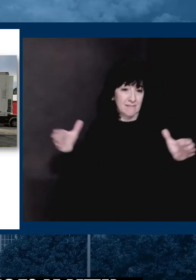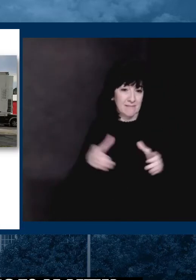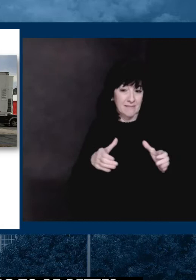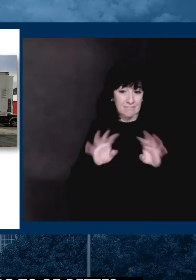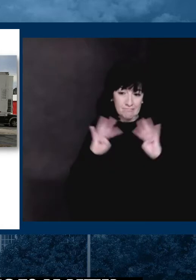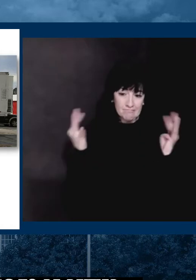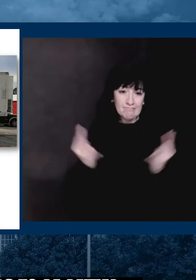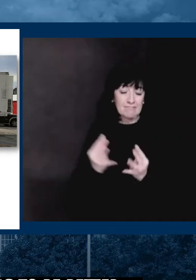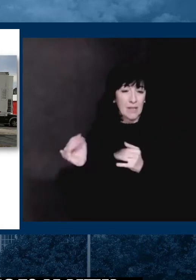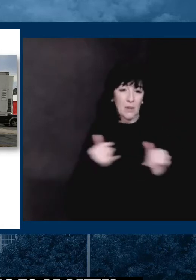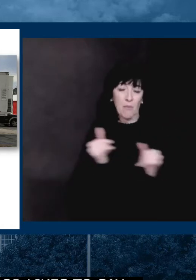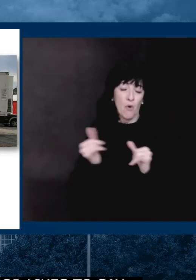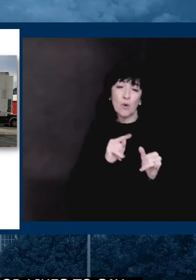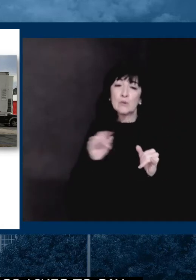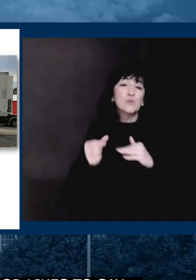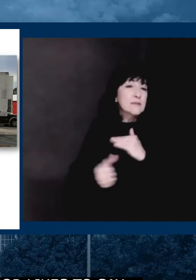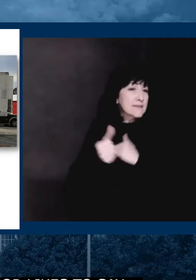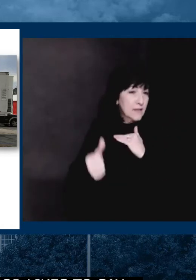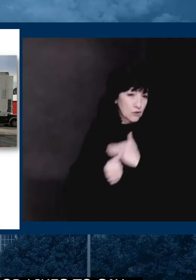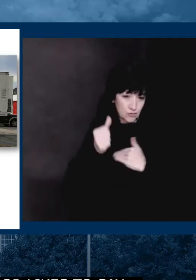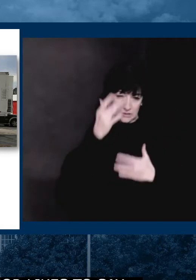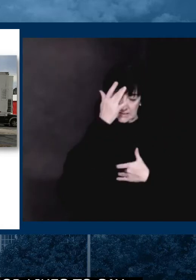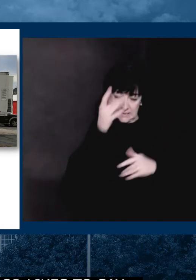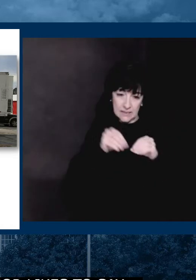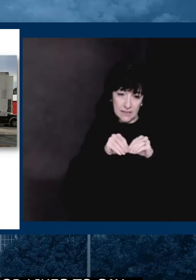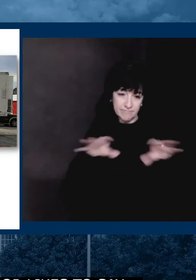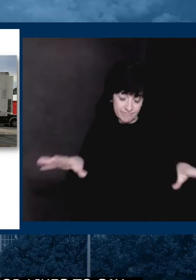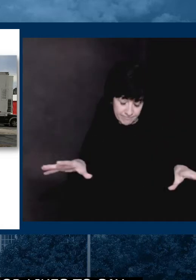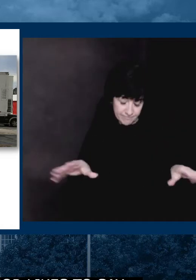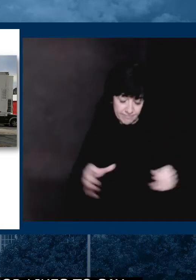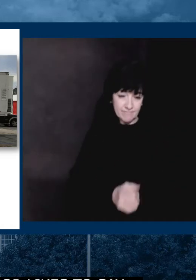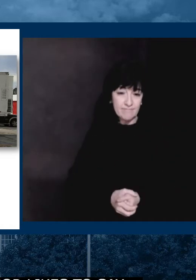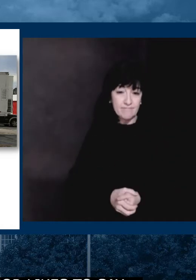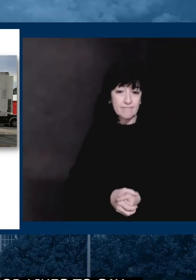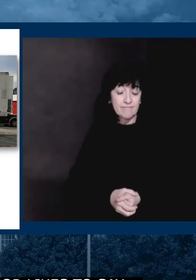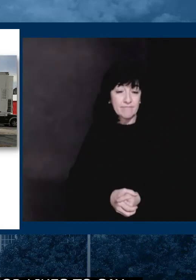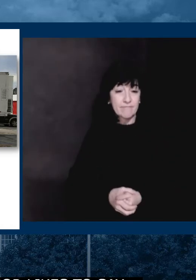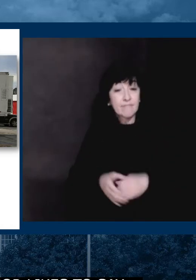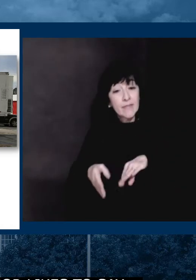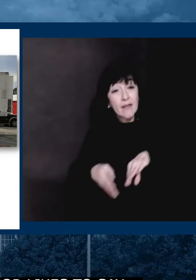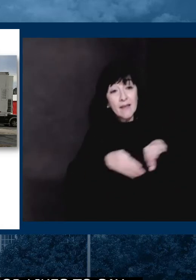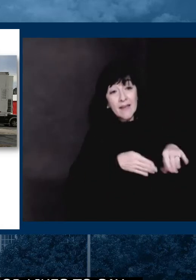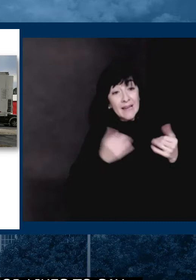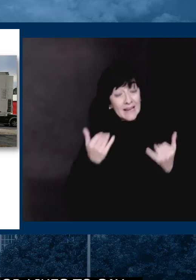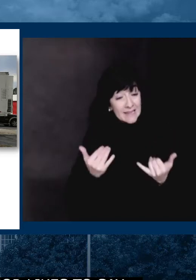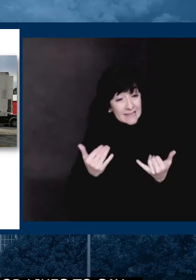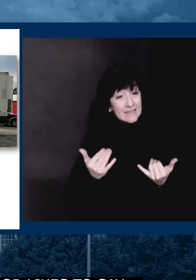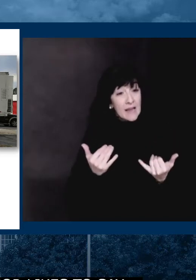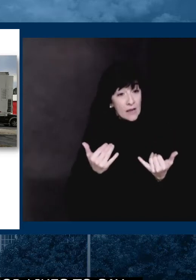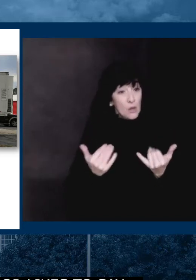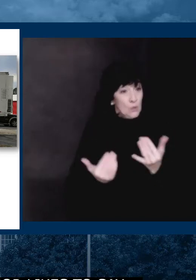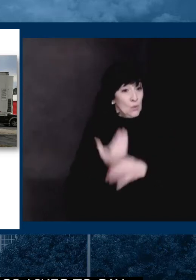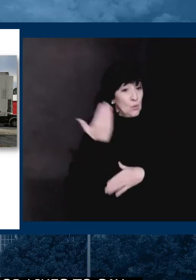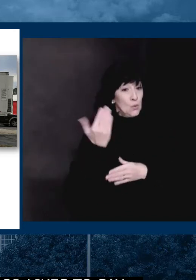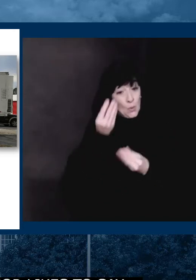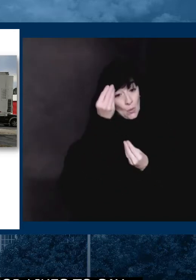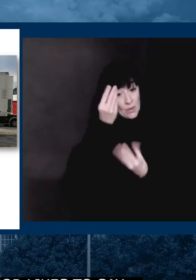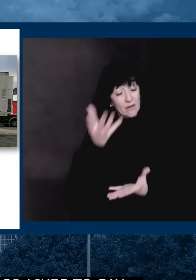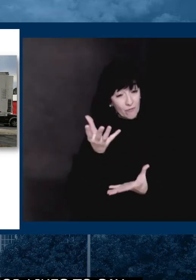exciting news for us in public health. This last week, we received our satellite